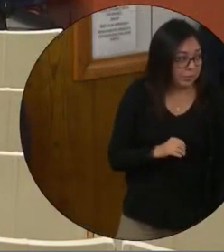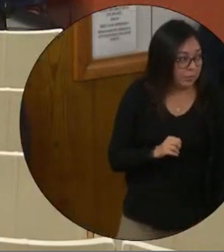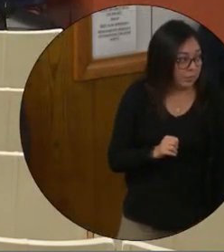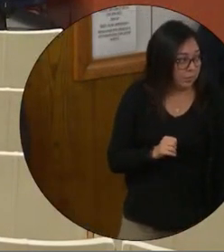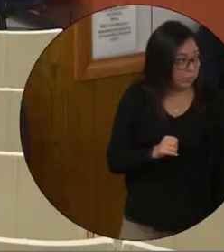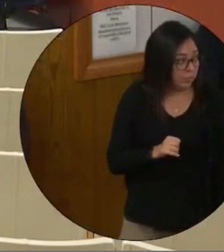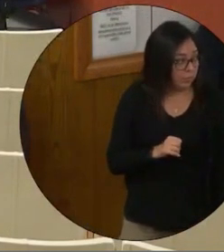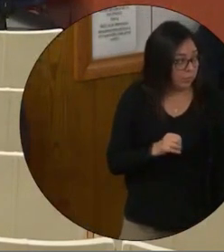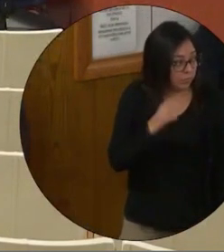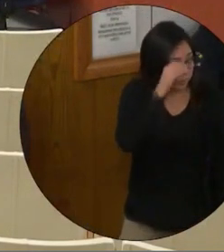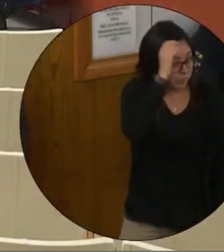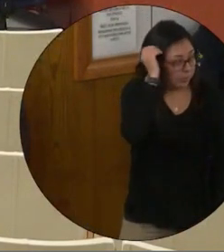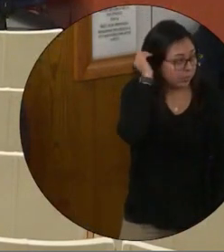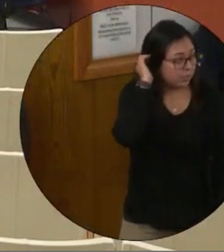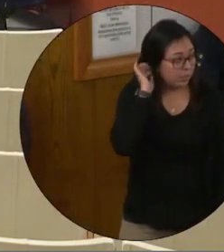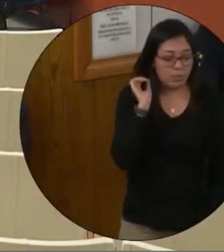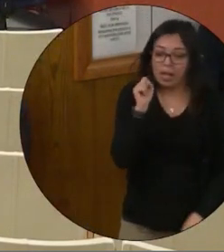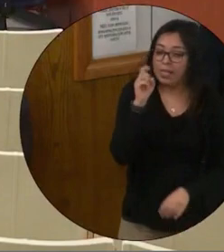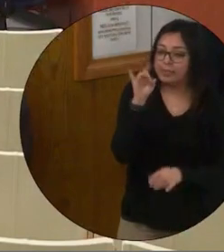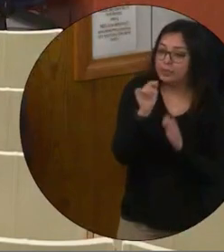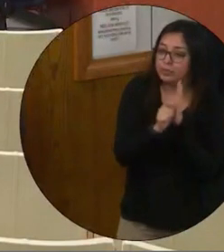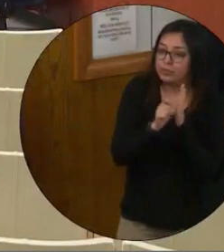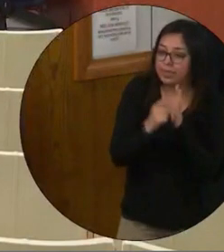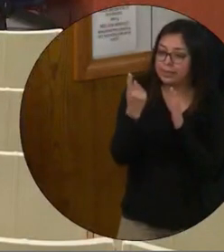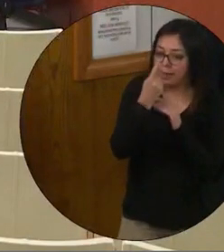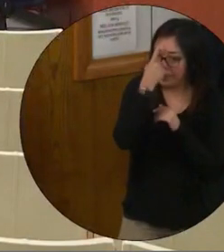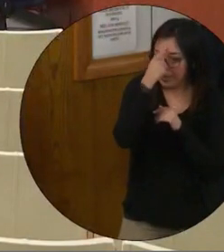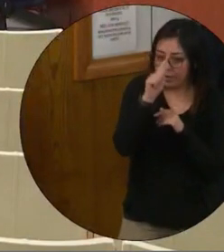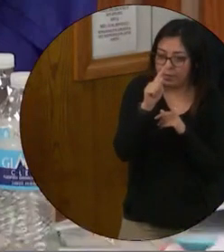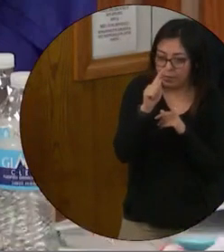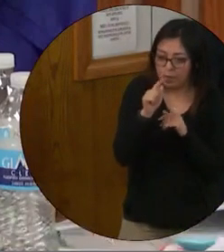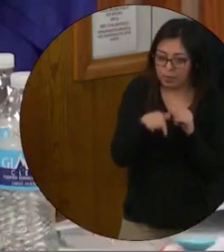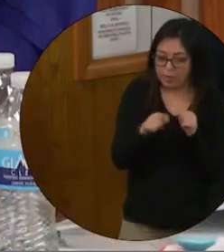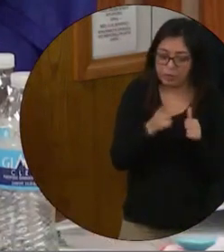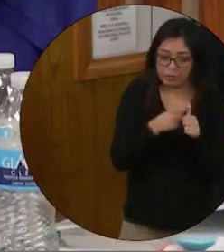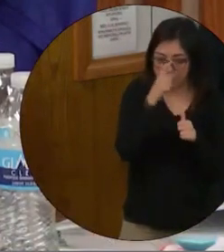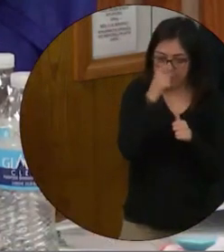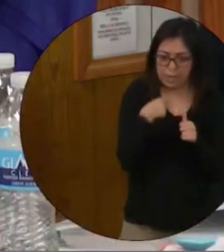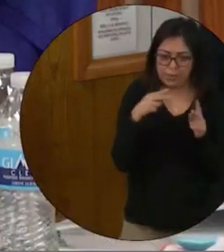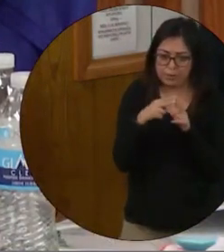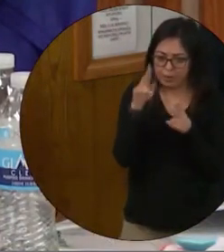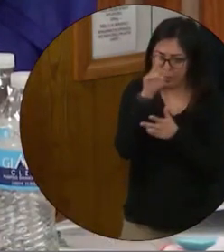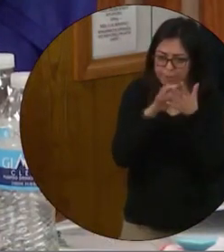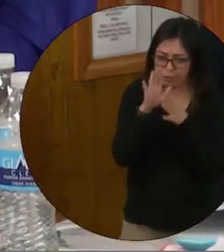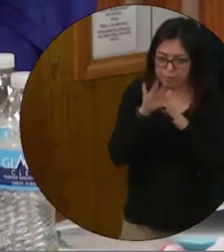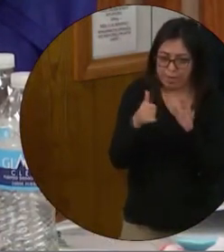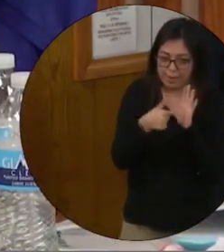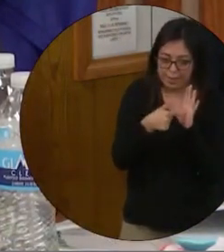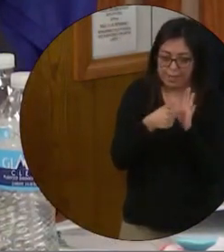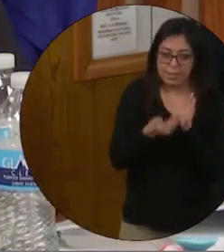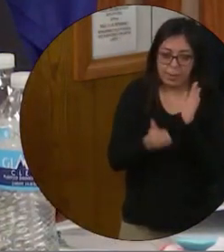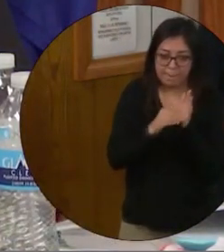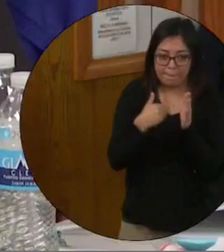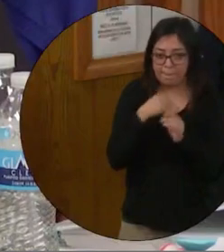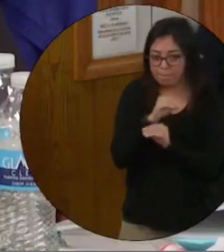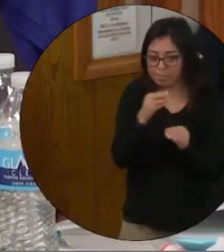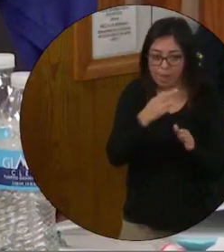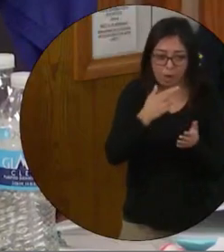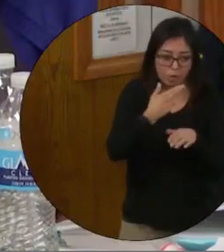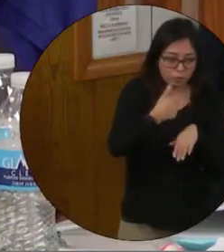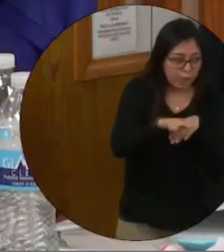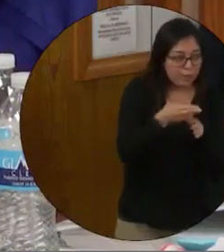Okay. So I did write a little something first because I was very confused by this item with again, having no reference material